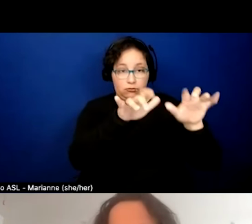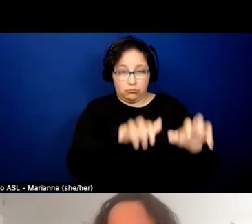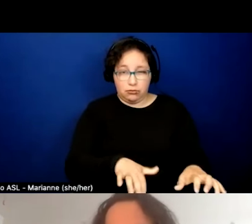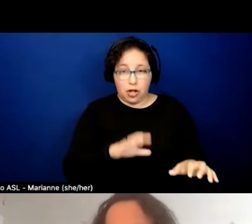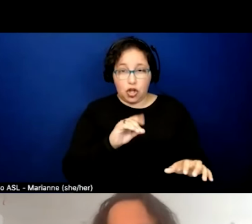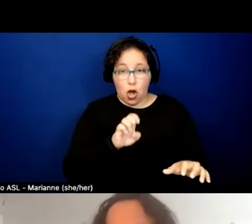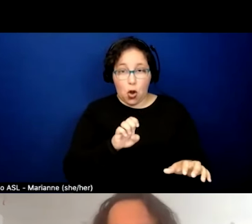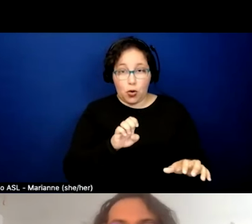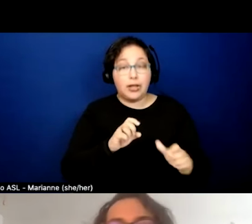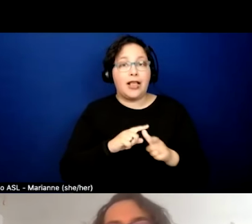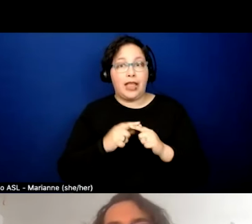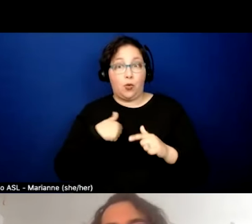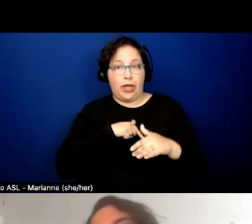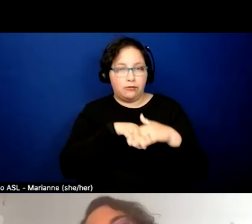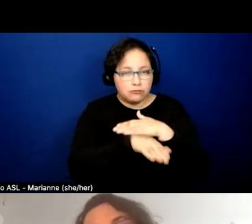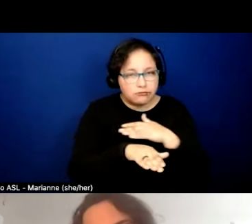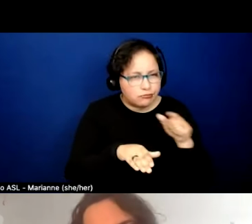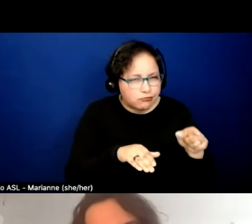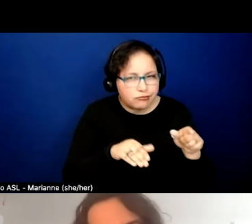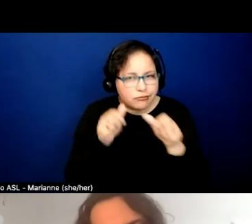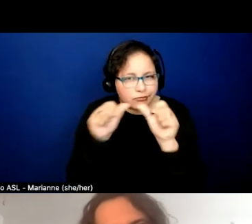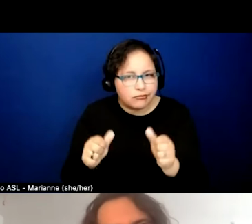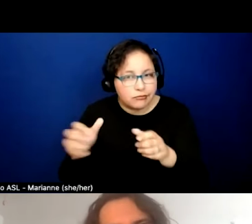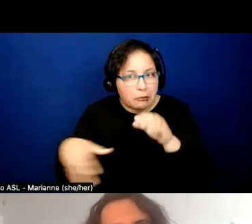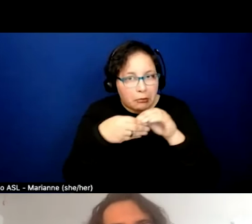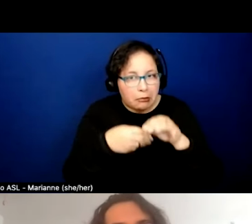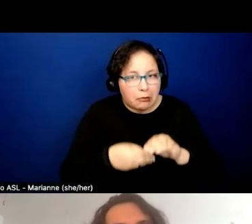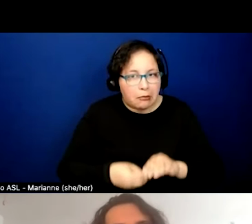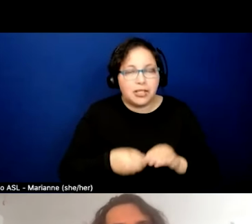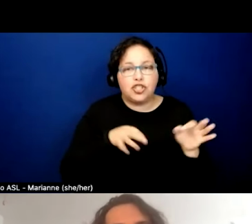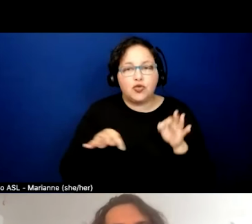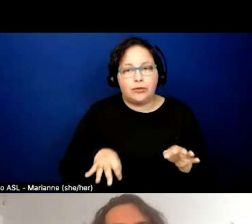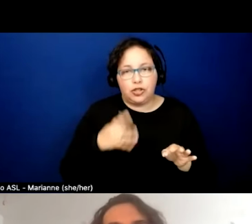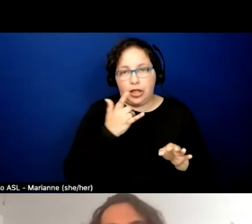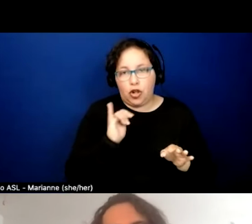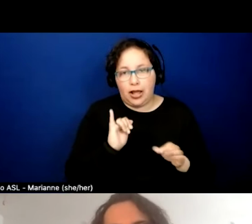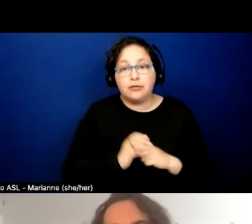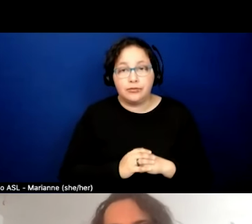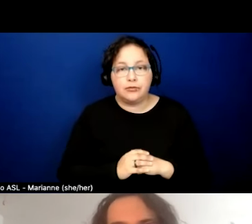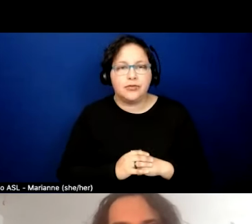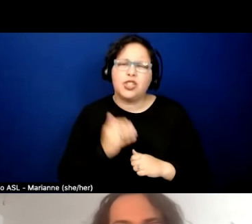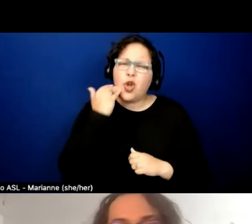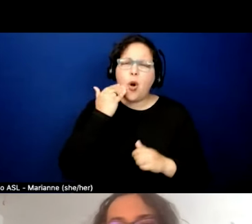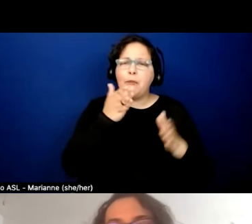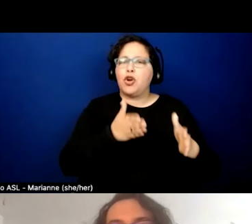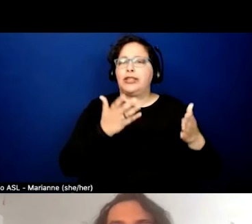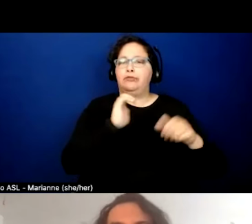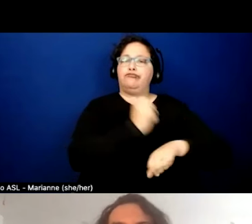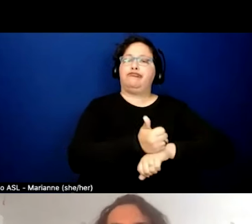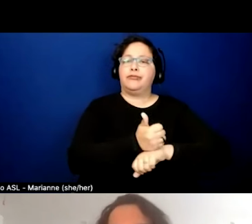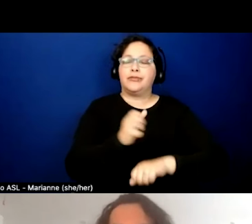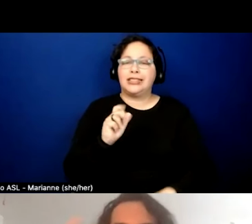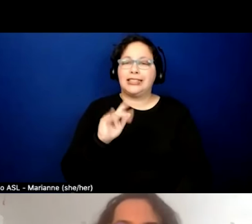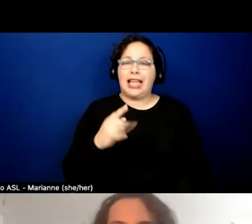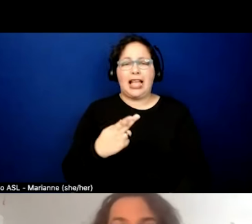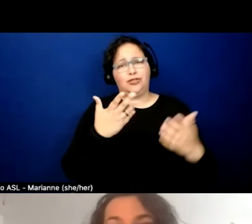the shapes being drawn were to then create descriptions out of them. So this was kind of like after people create their sketch, this thing